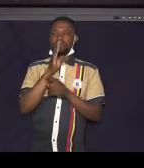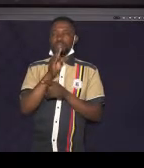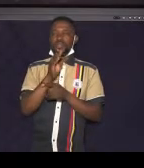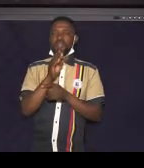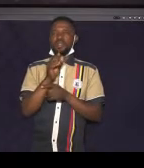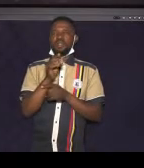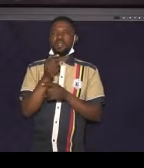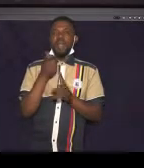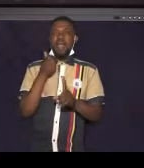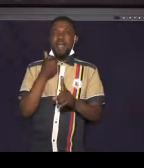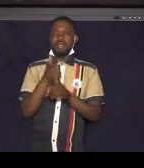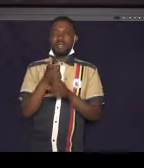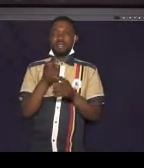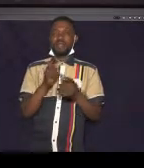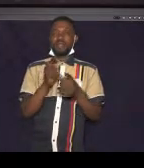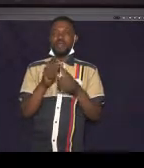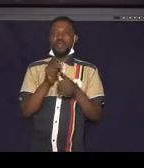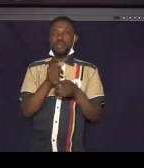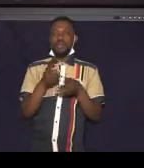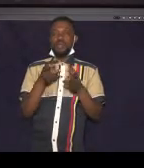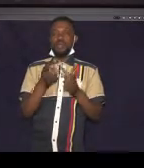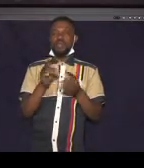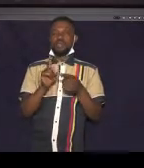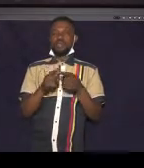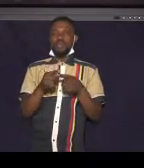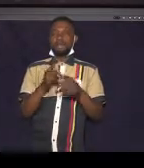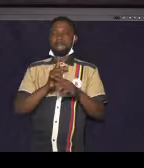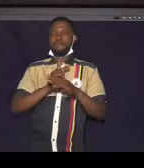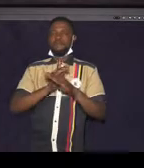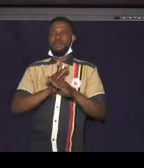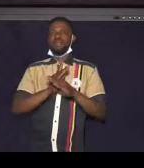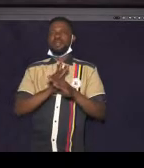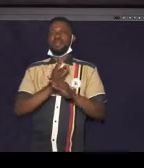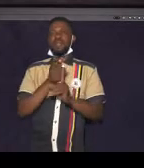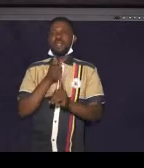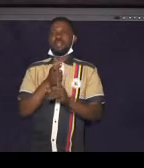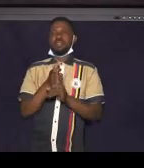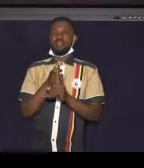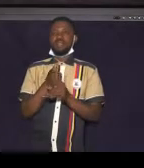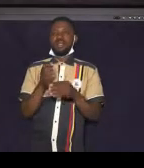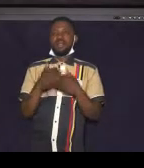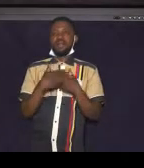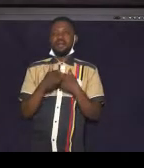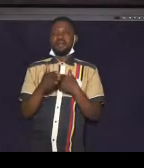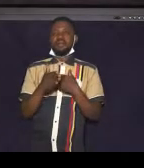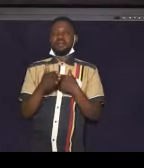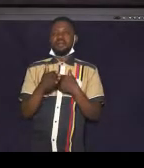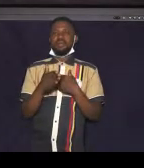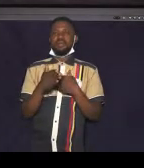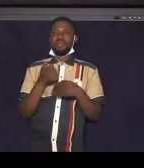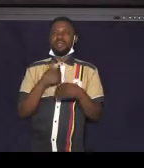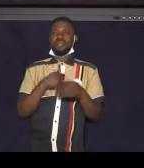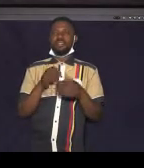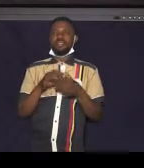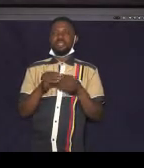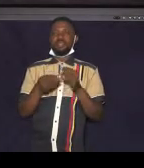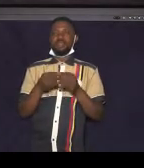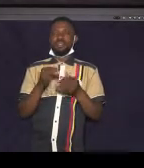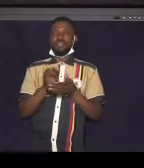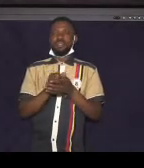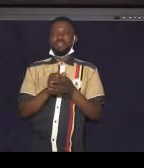accident or a way to prevent accident. That's what you need to say. After any statement that